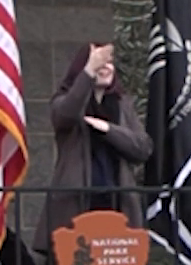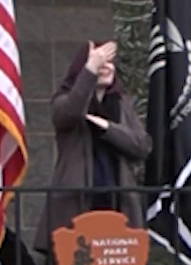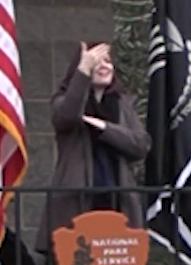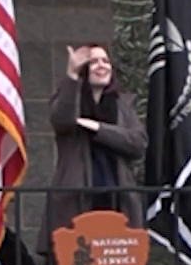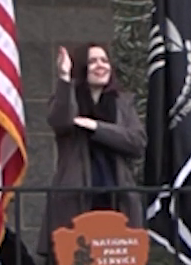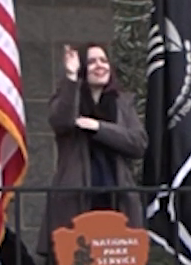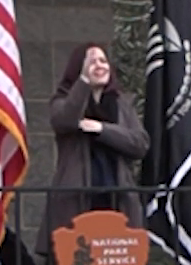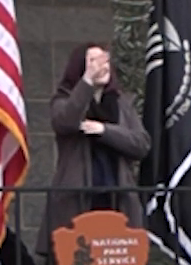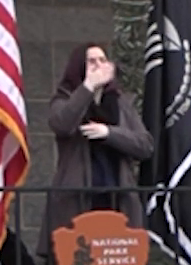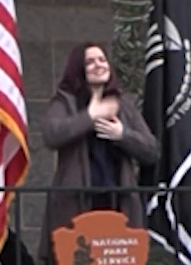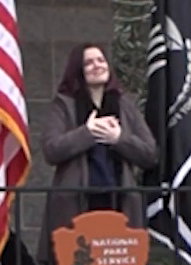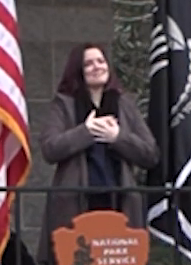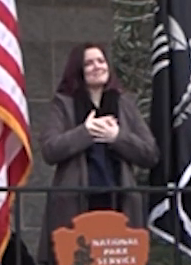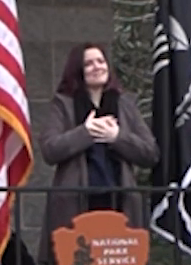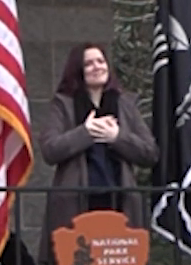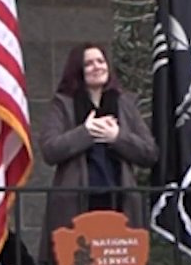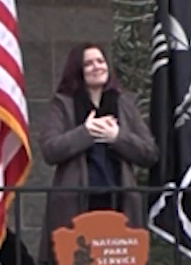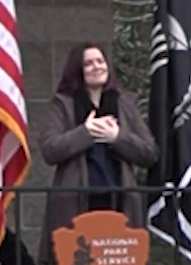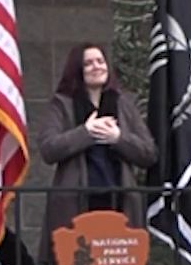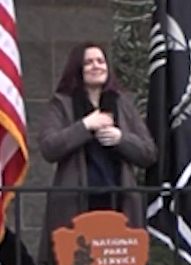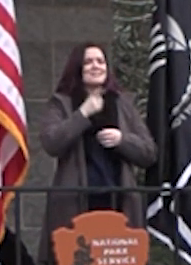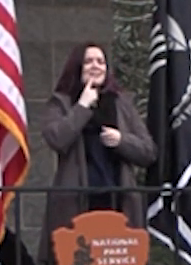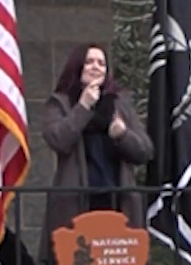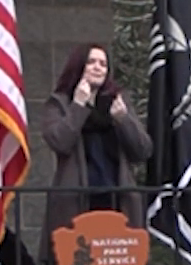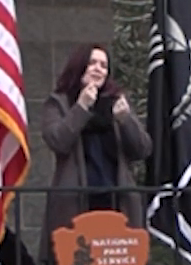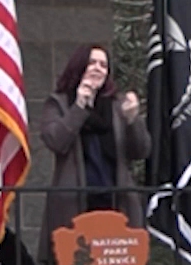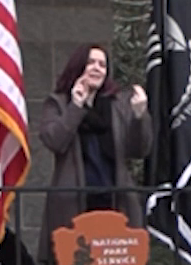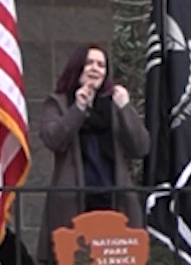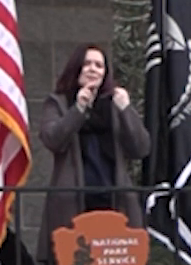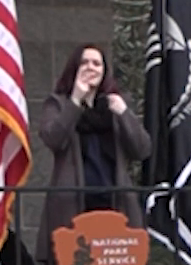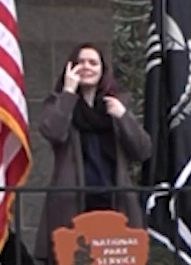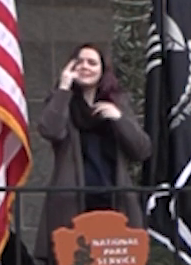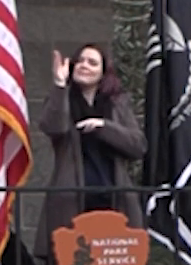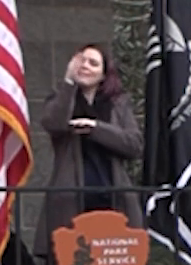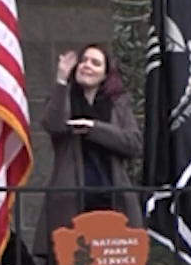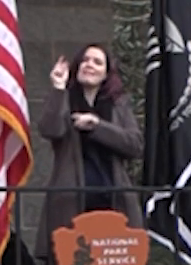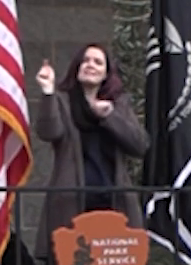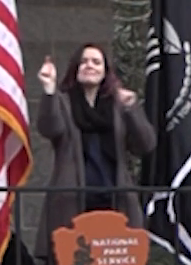vans that travel up and down the highways to show our patriotism.